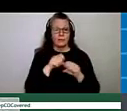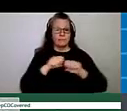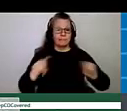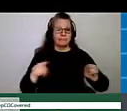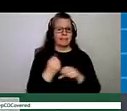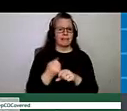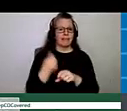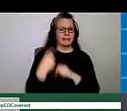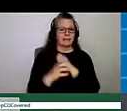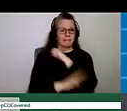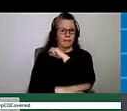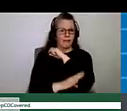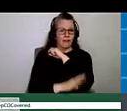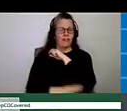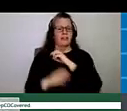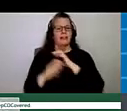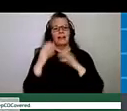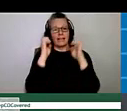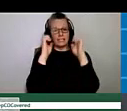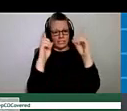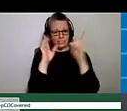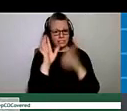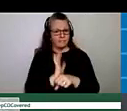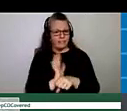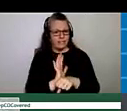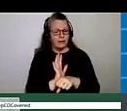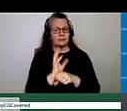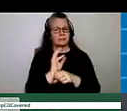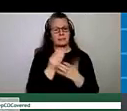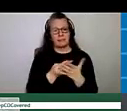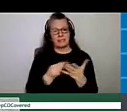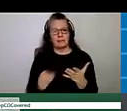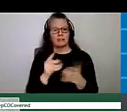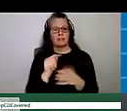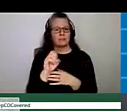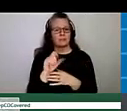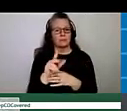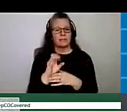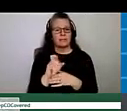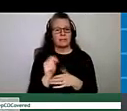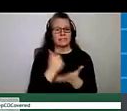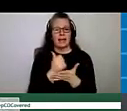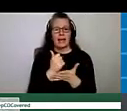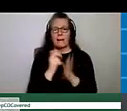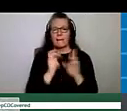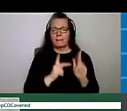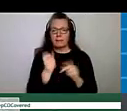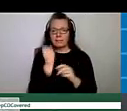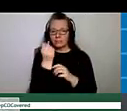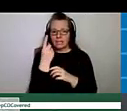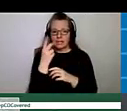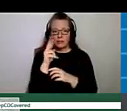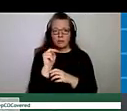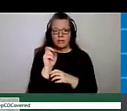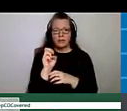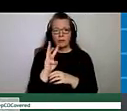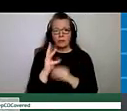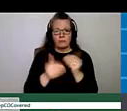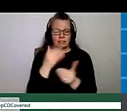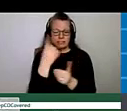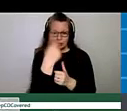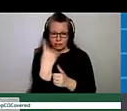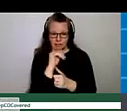some educational videos and materials and toolkit to help folks understand what the renewal process looked like,